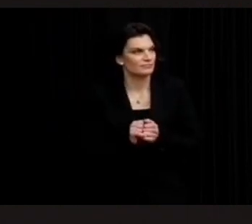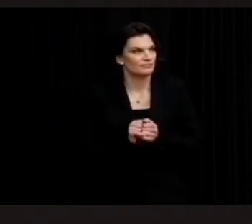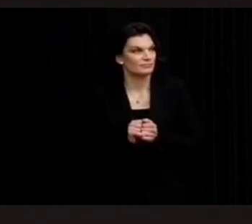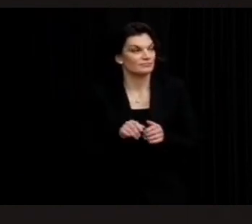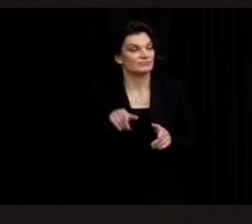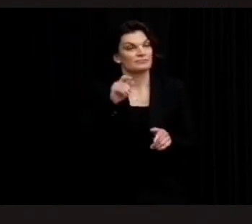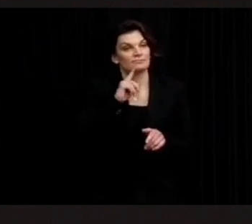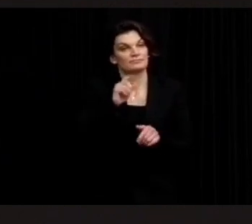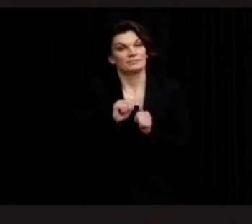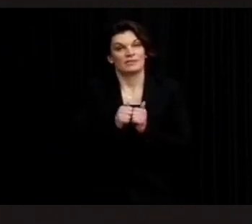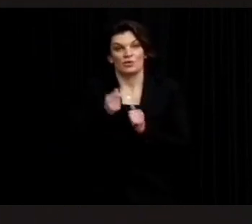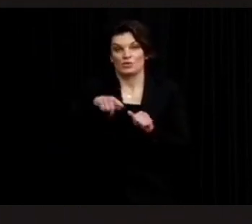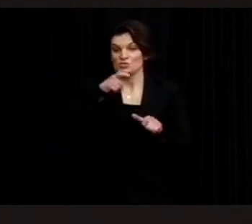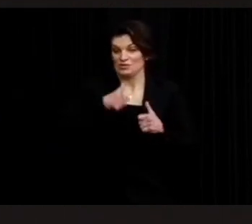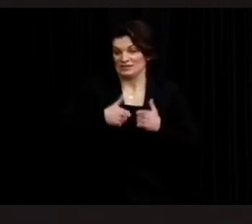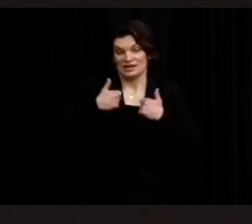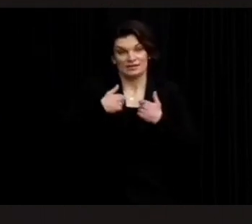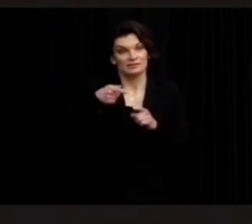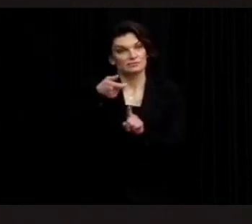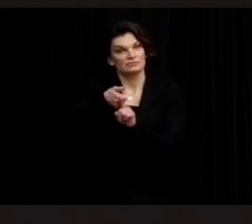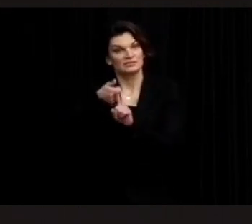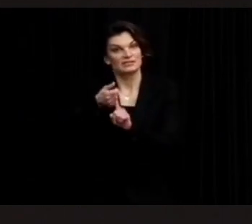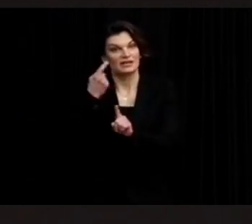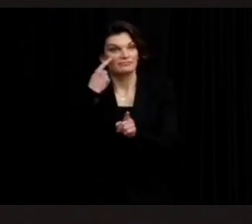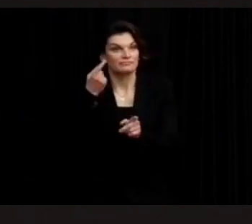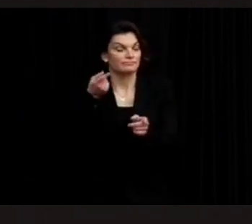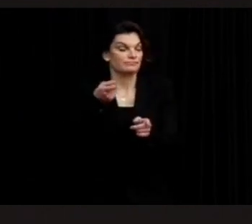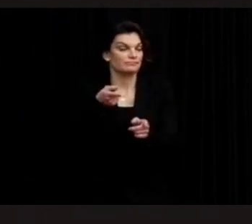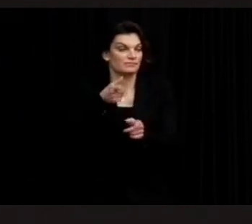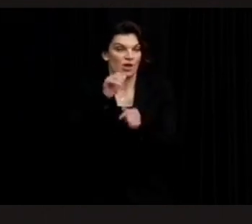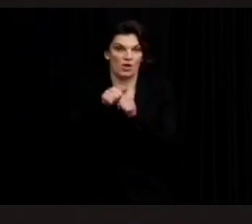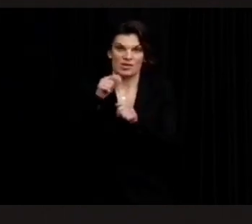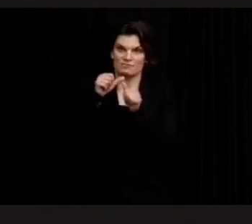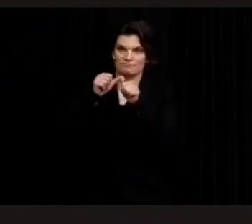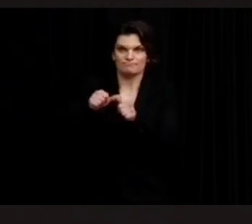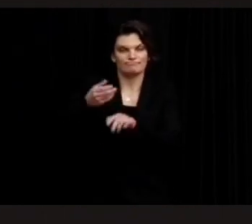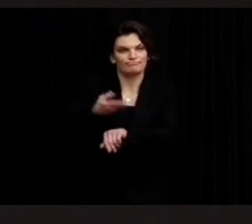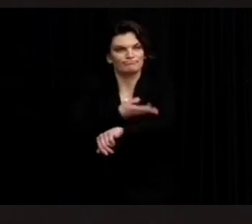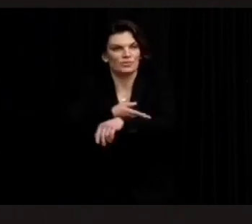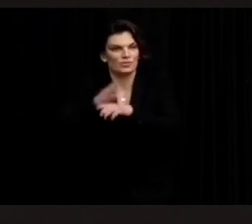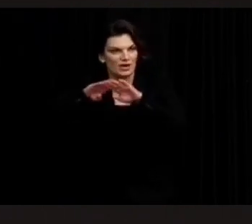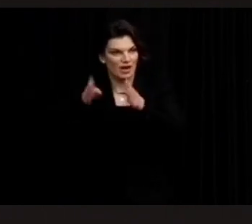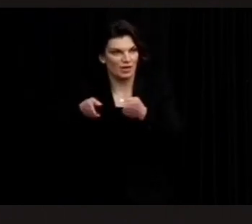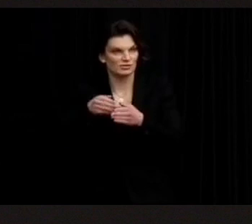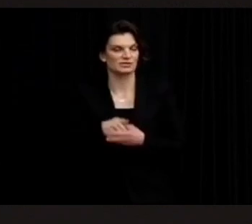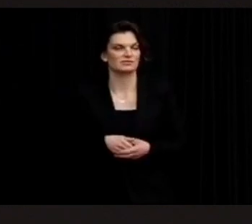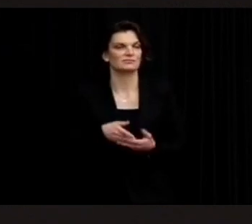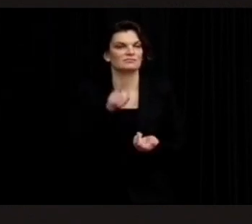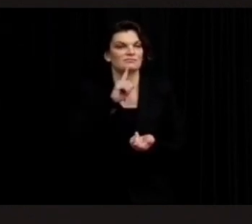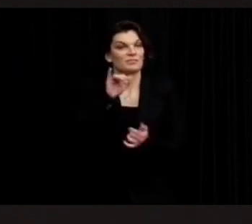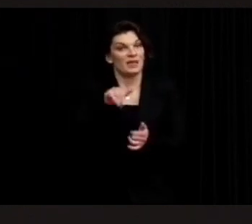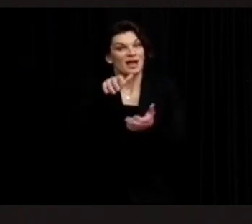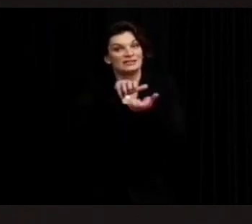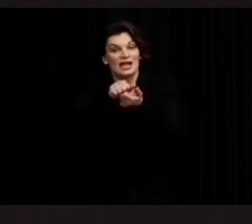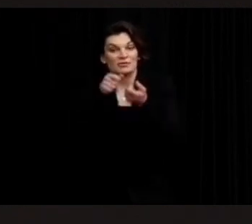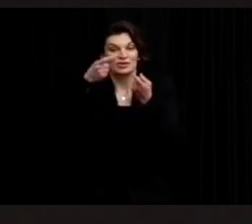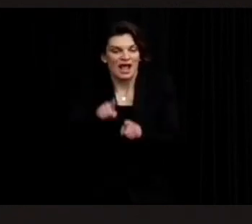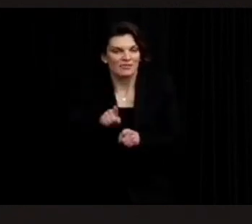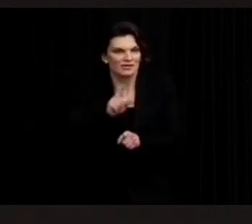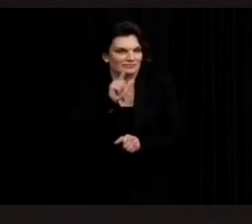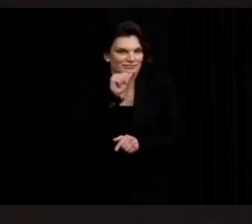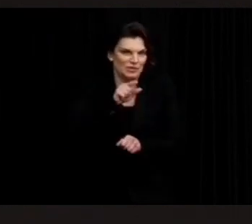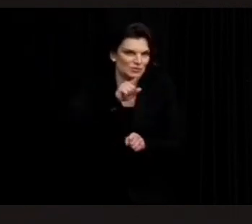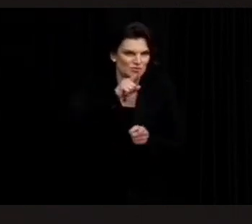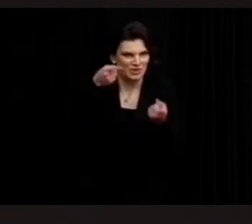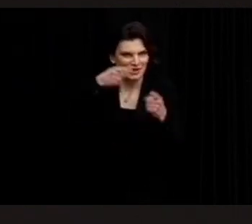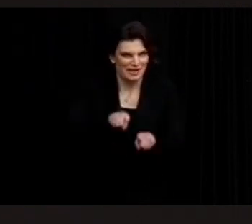their housing, how we don't have as many issues with a lot of our tenants when it comes to damages and things like that. However, as a result